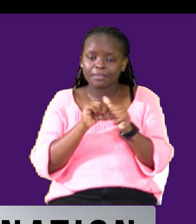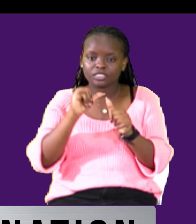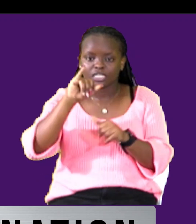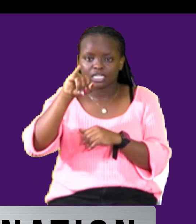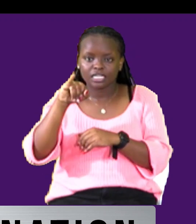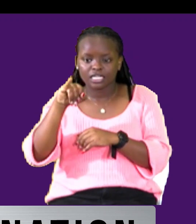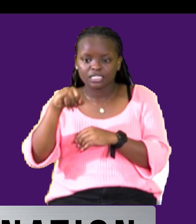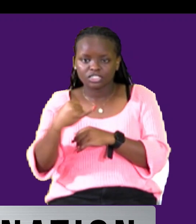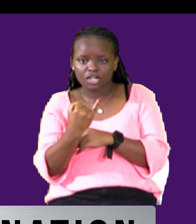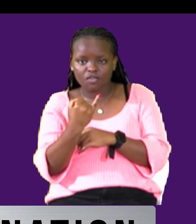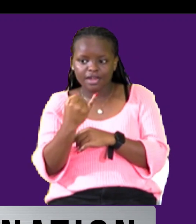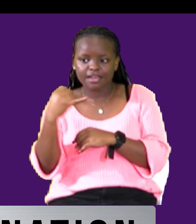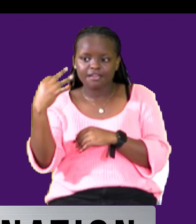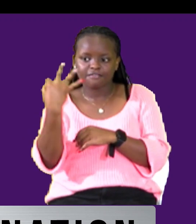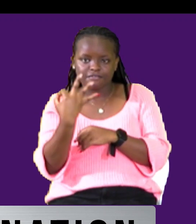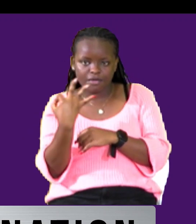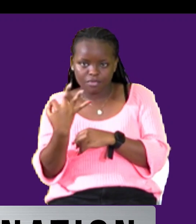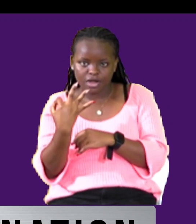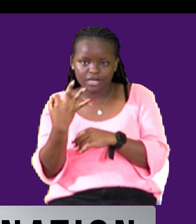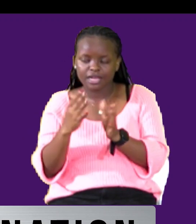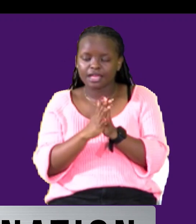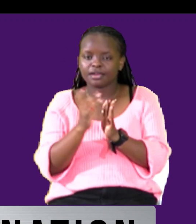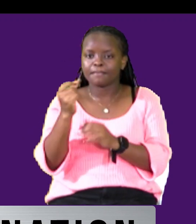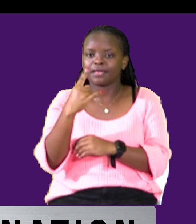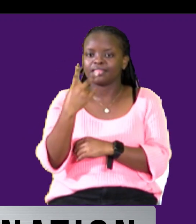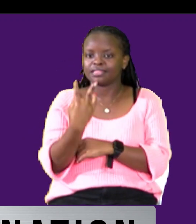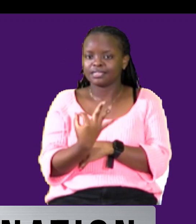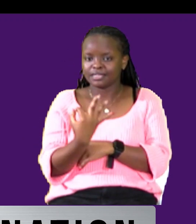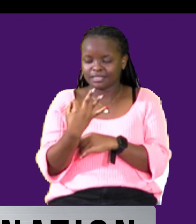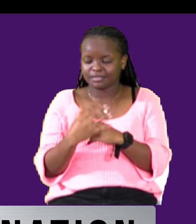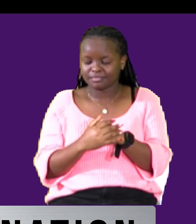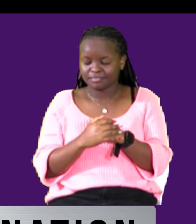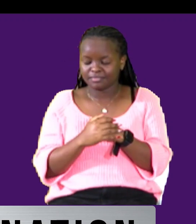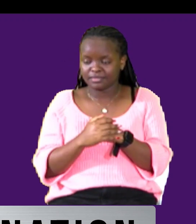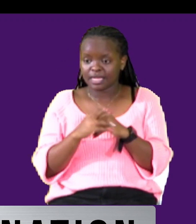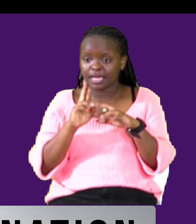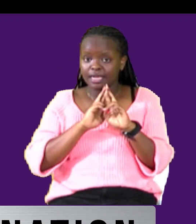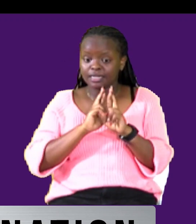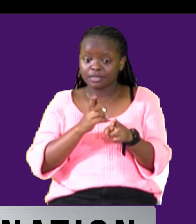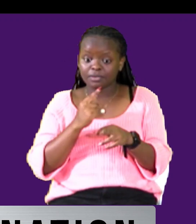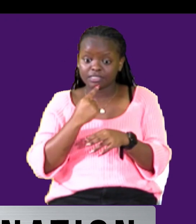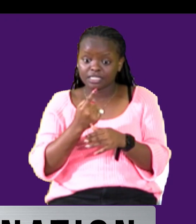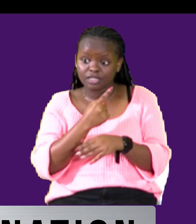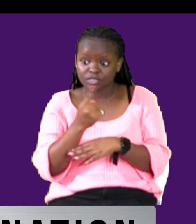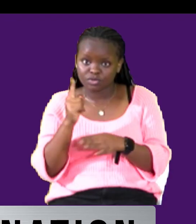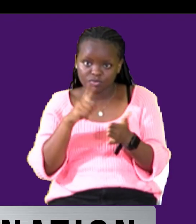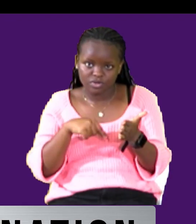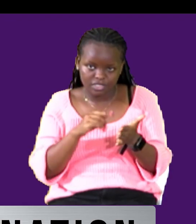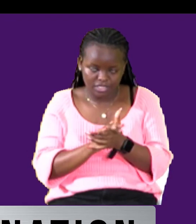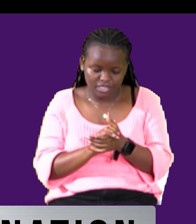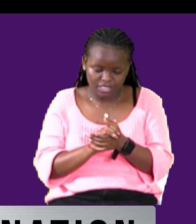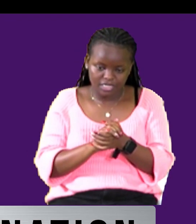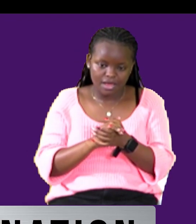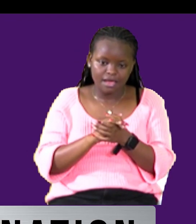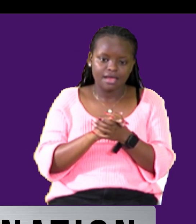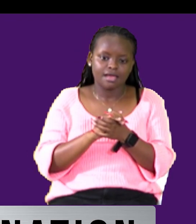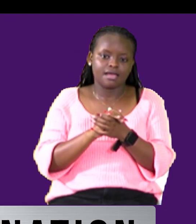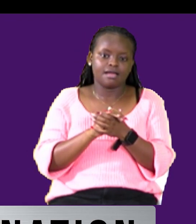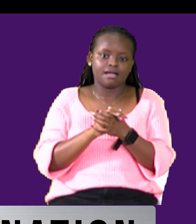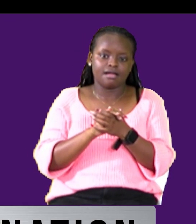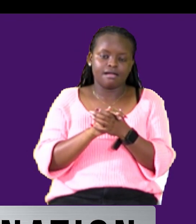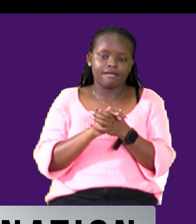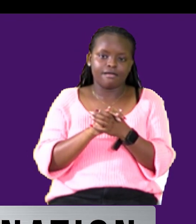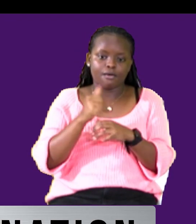Because if you have an implementation report tells you, from the control of budget, tells you that, by the way, I do want